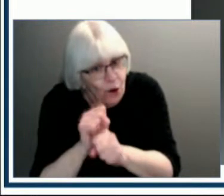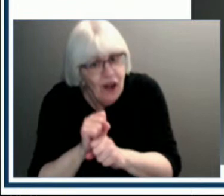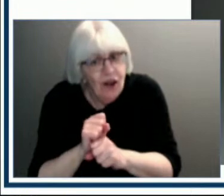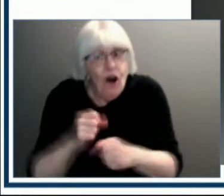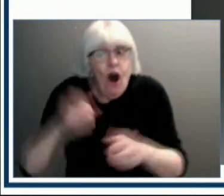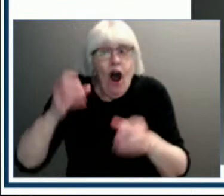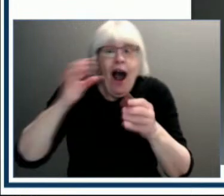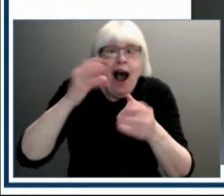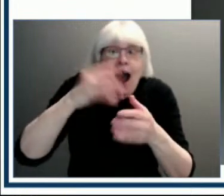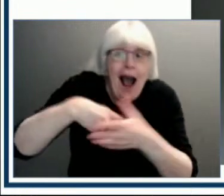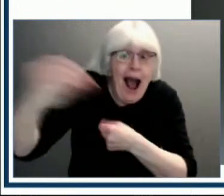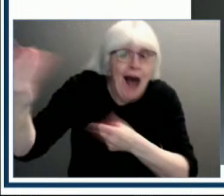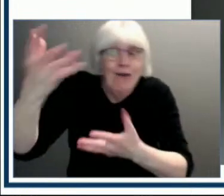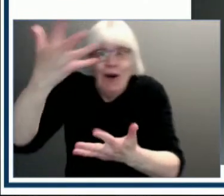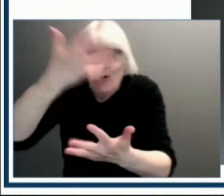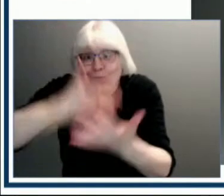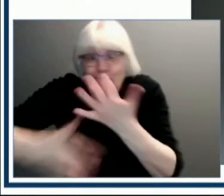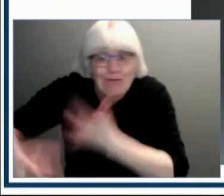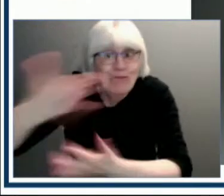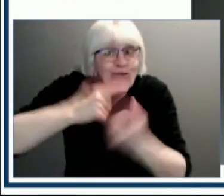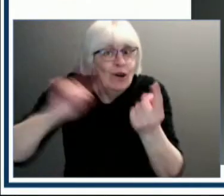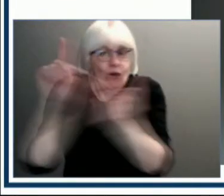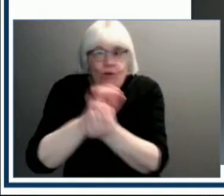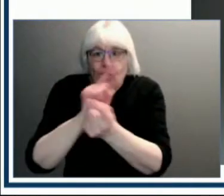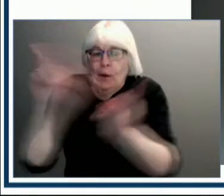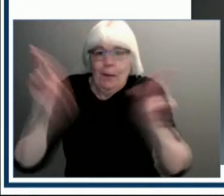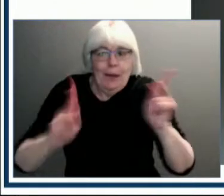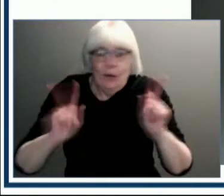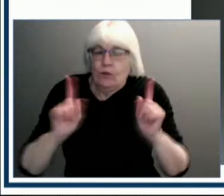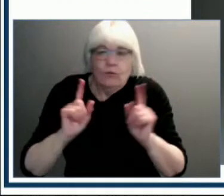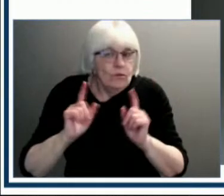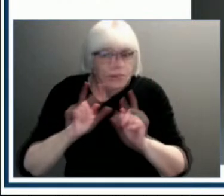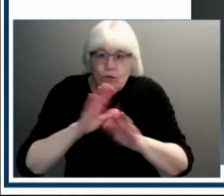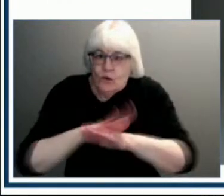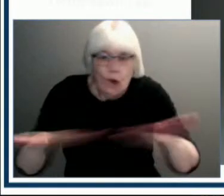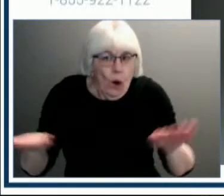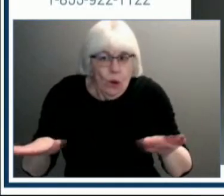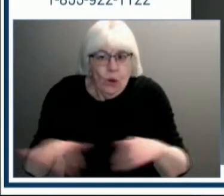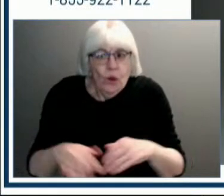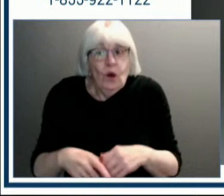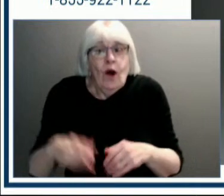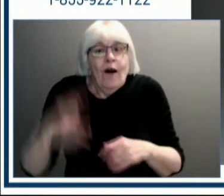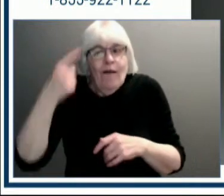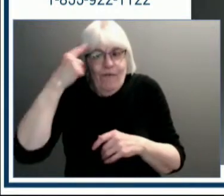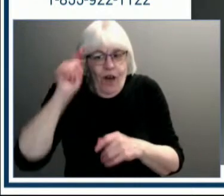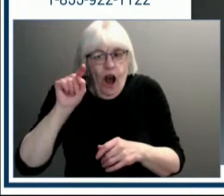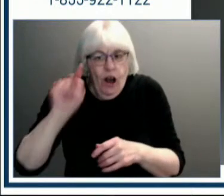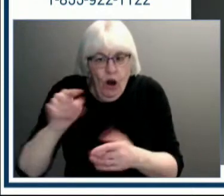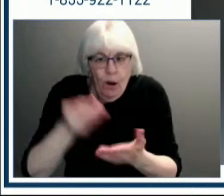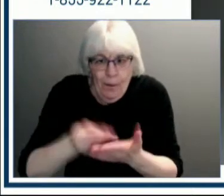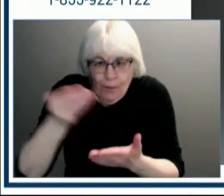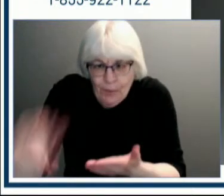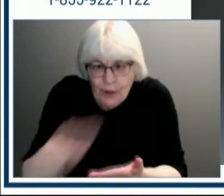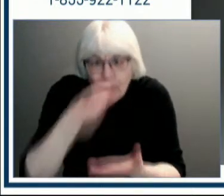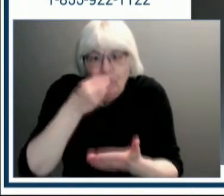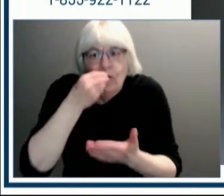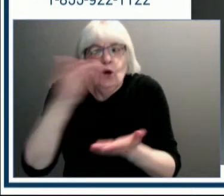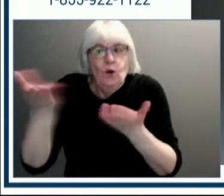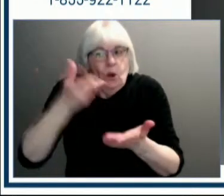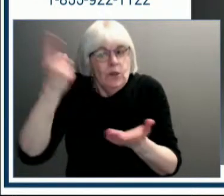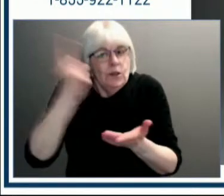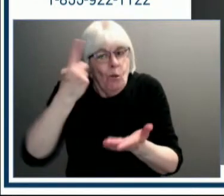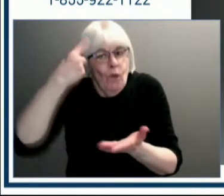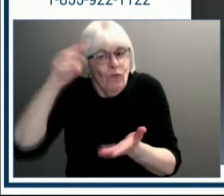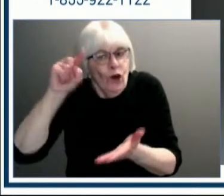possible. Get someone to pick up groceries or prescriptions, but we do know that there are some people who cannot, and if you